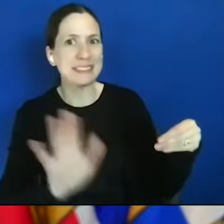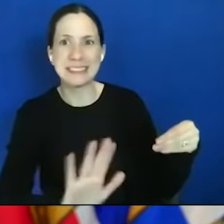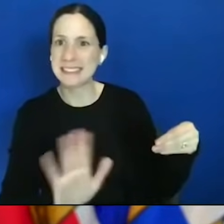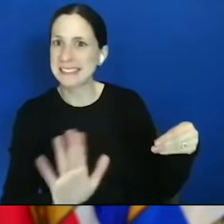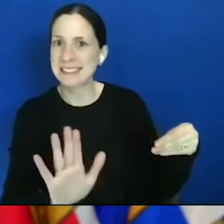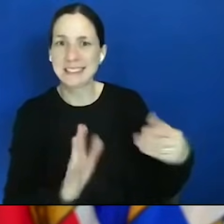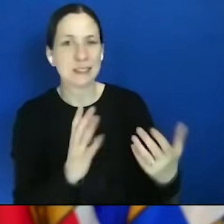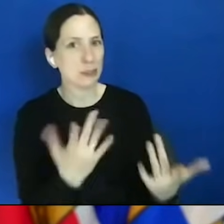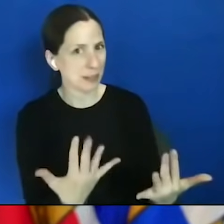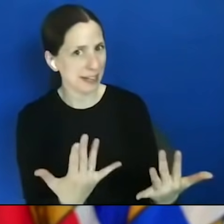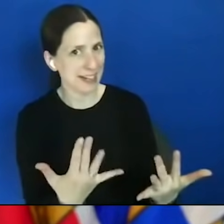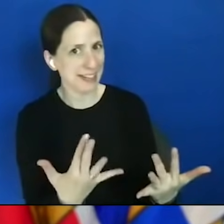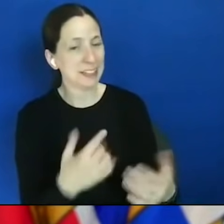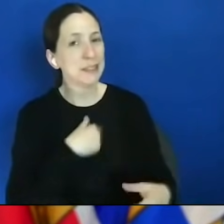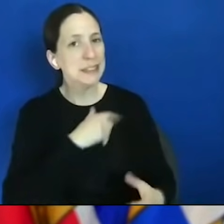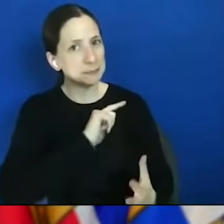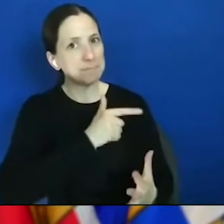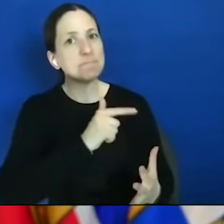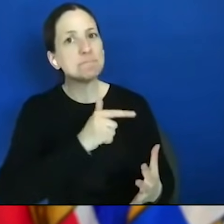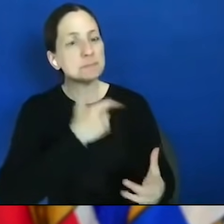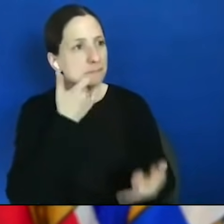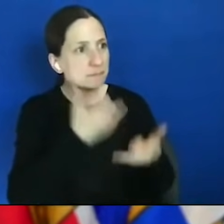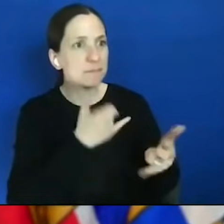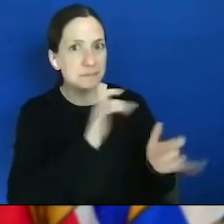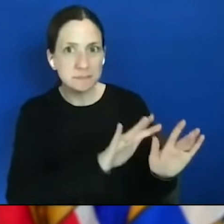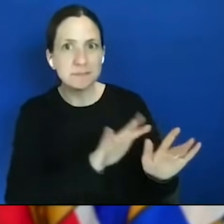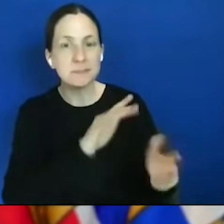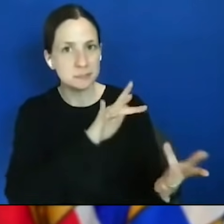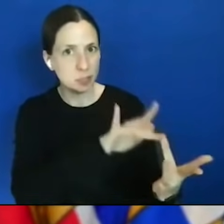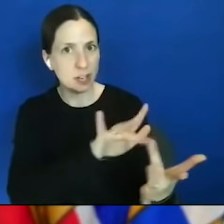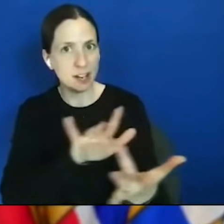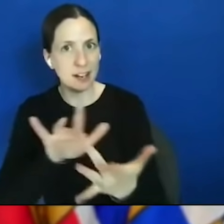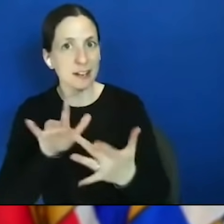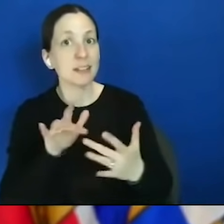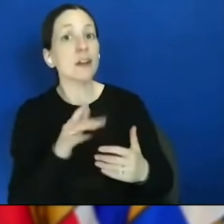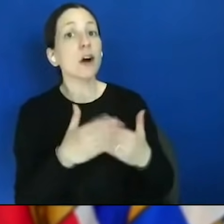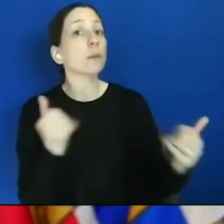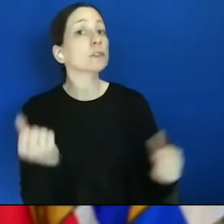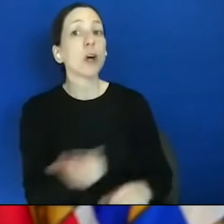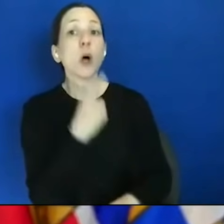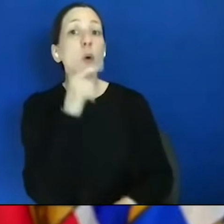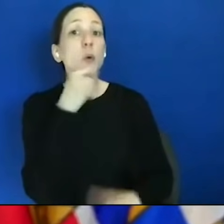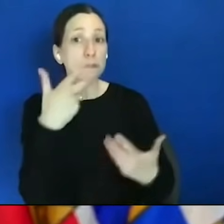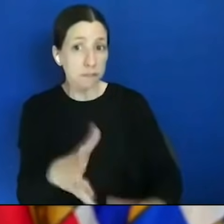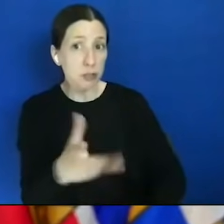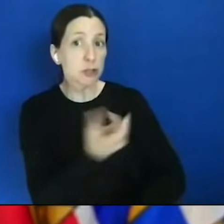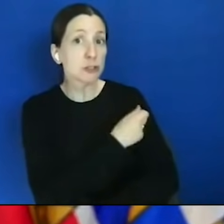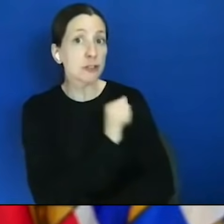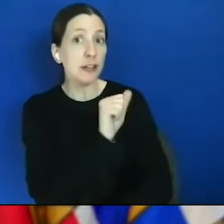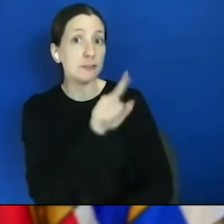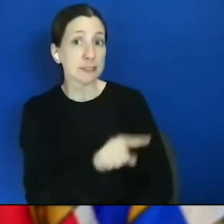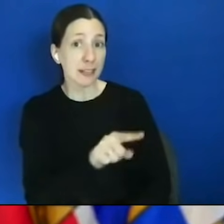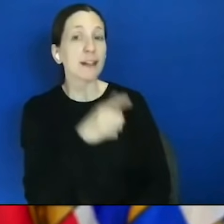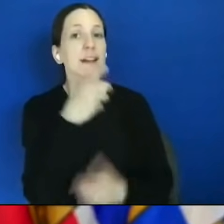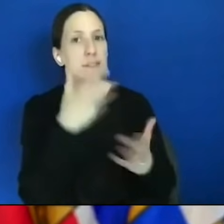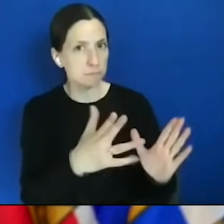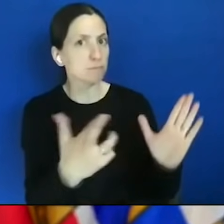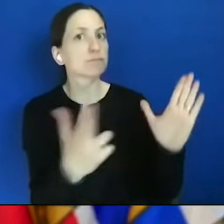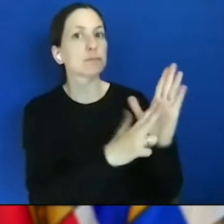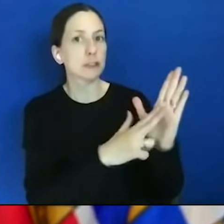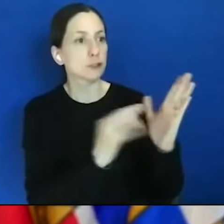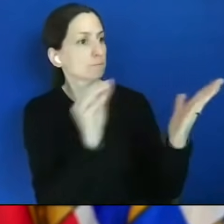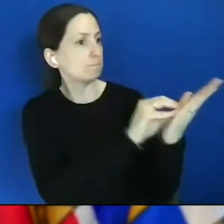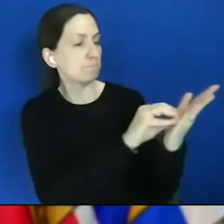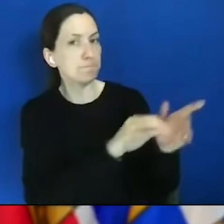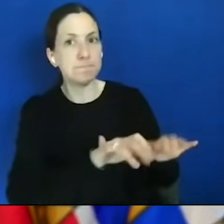through. Almost everybody who received AstraZeneca is in our registration system already. If you're concerned about